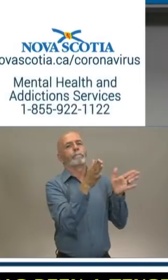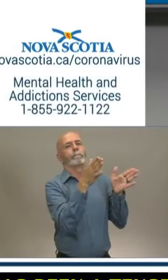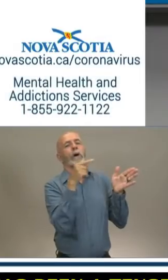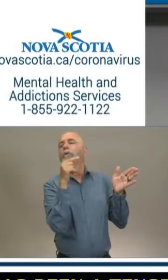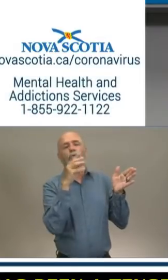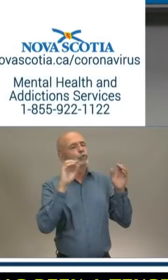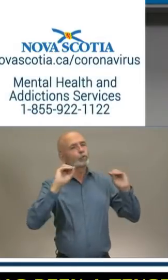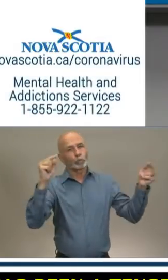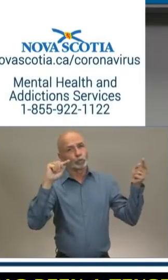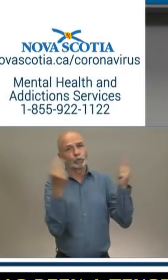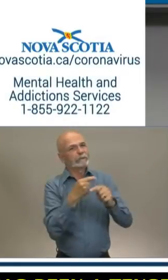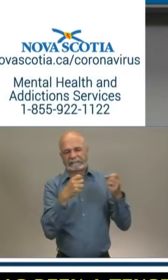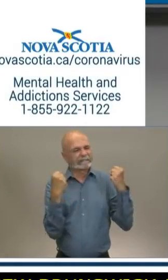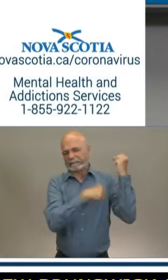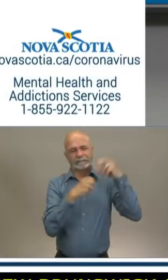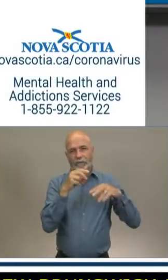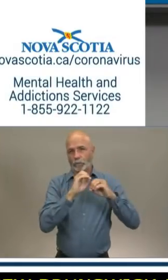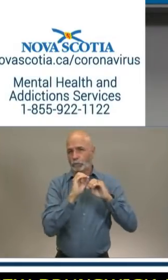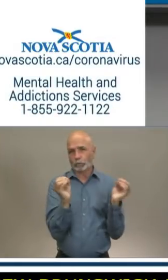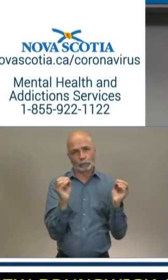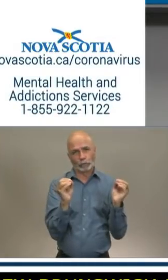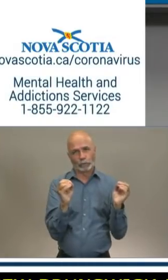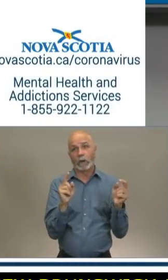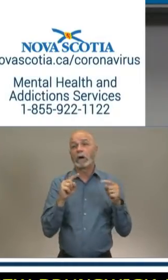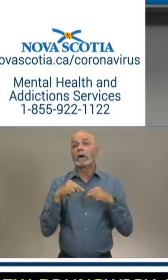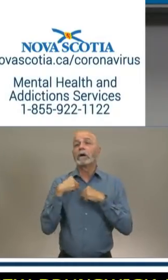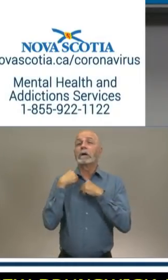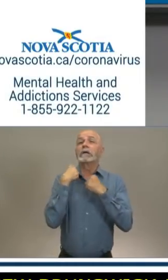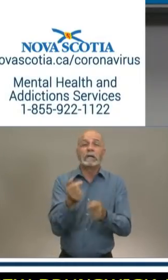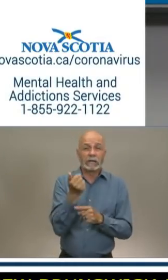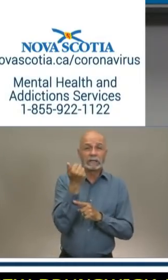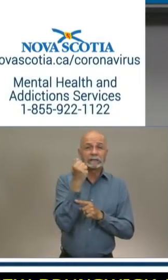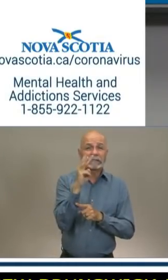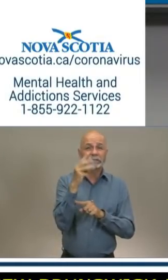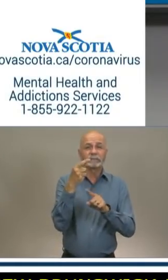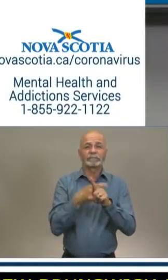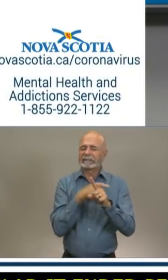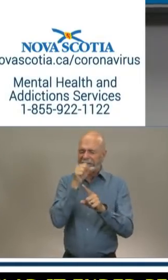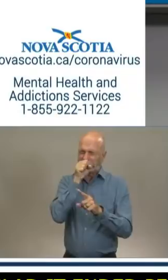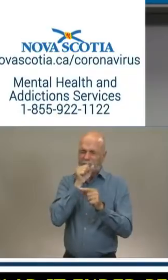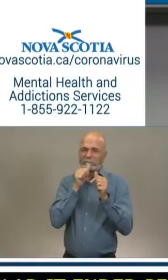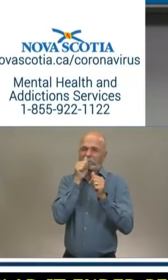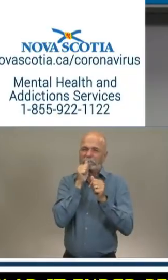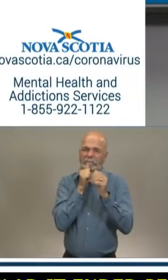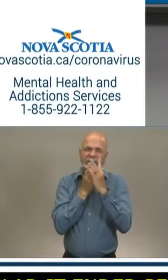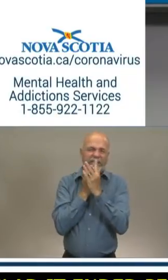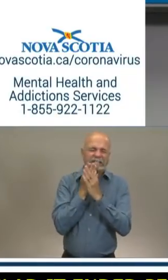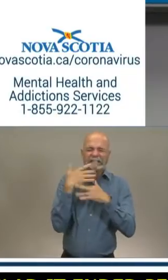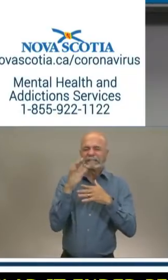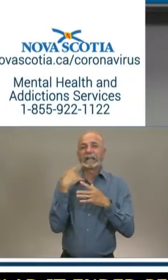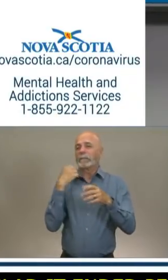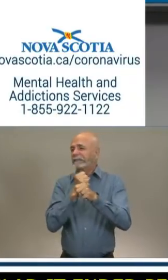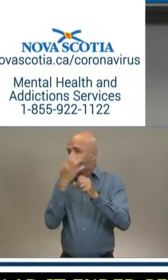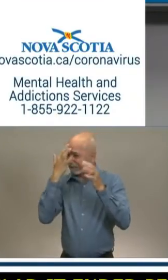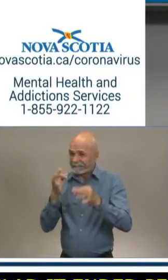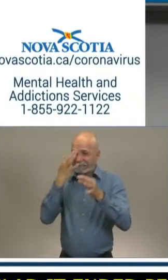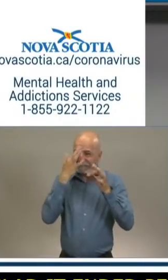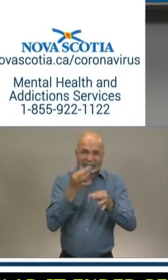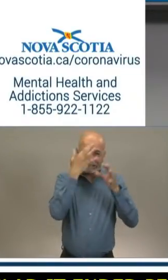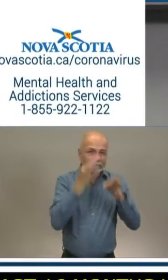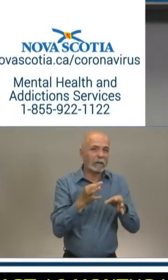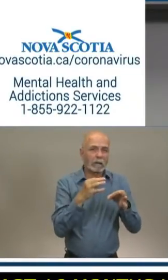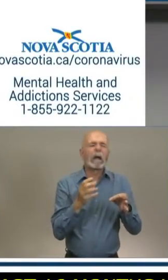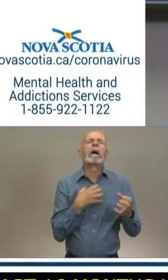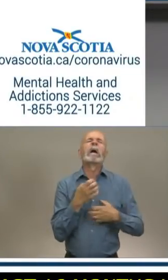16 months, we've had to make some very difficult, sometimes unpopular decisions. Decisions that have significant impacts on